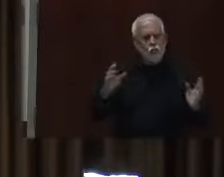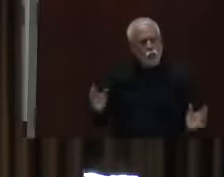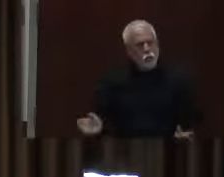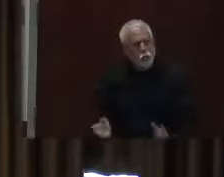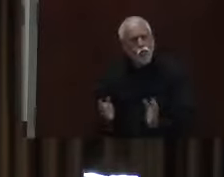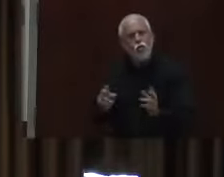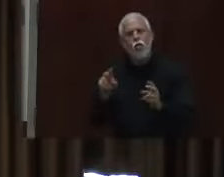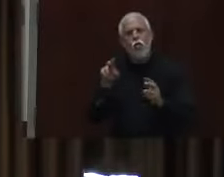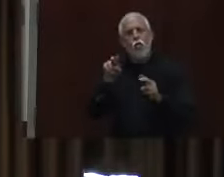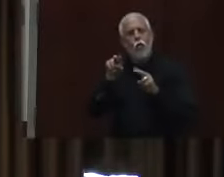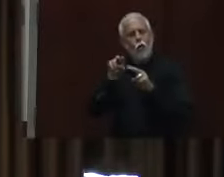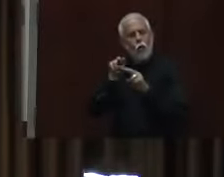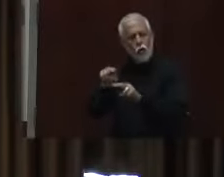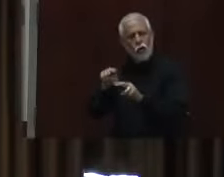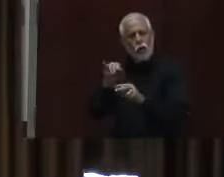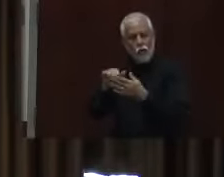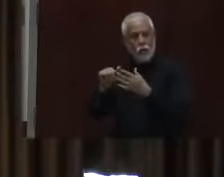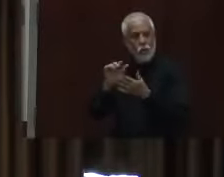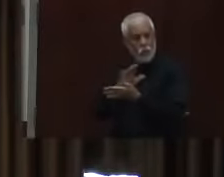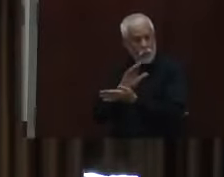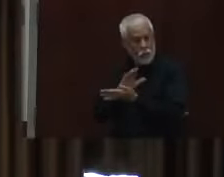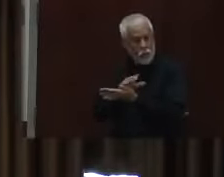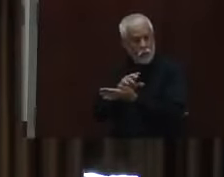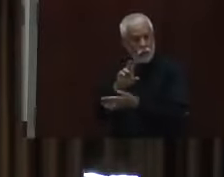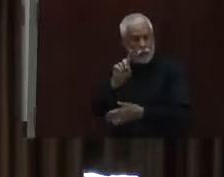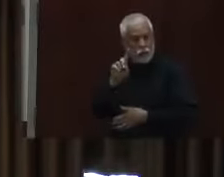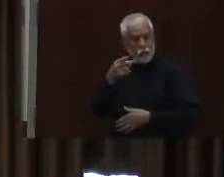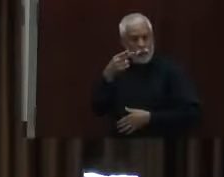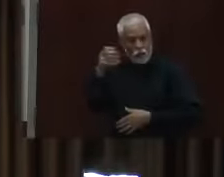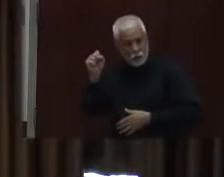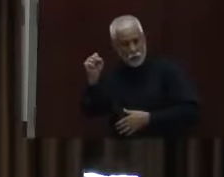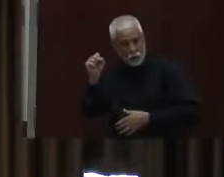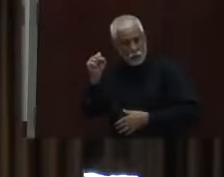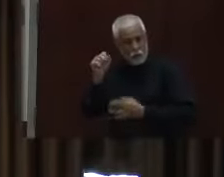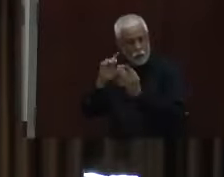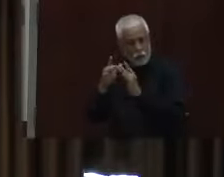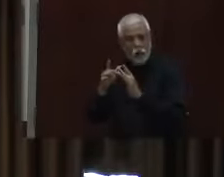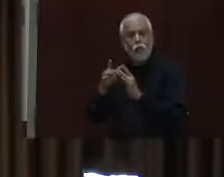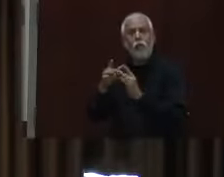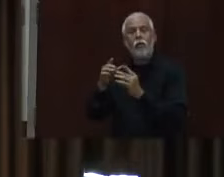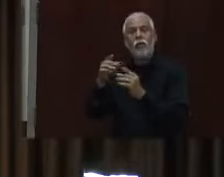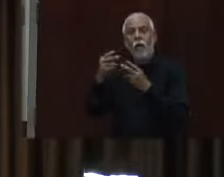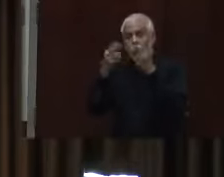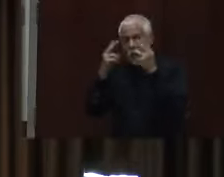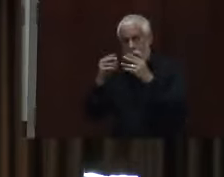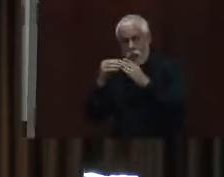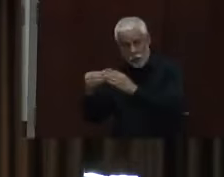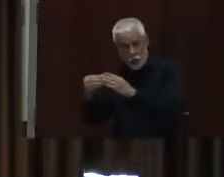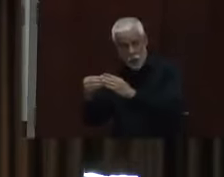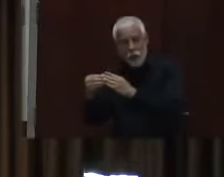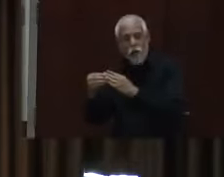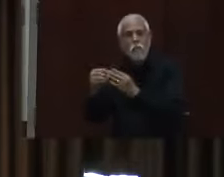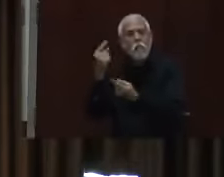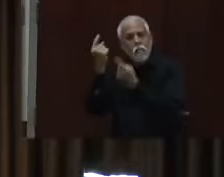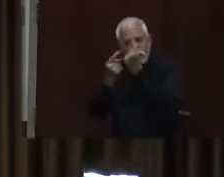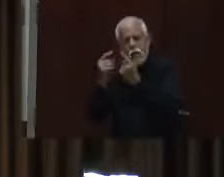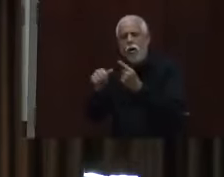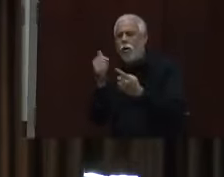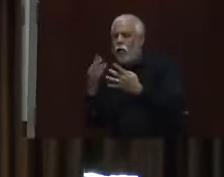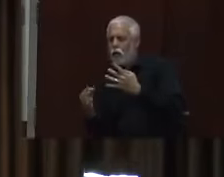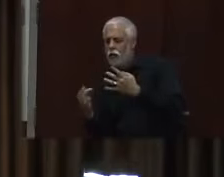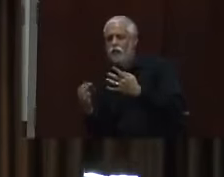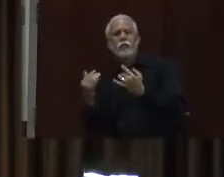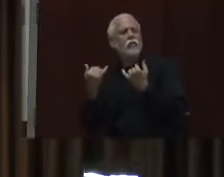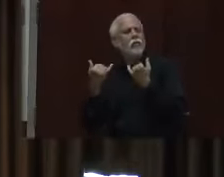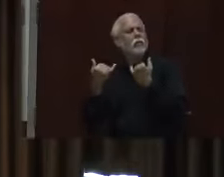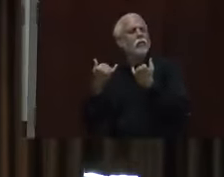to look at that guidance and to think through what other Halloween activities can you partake in that